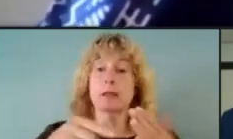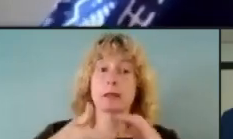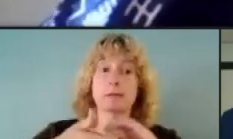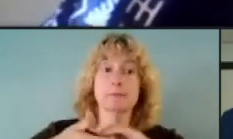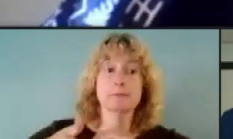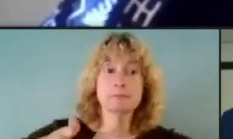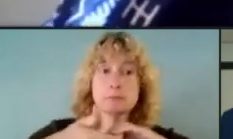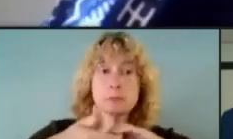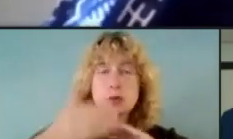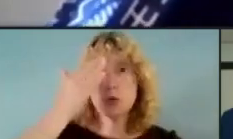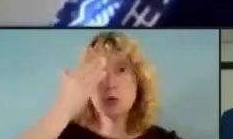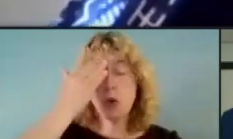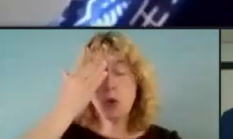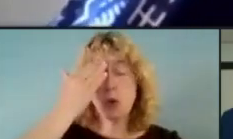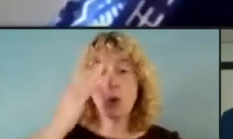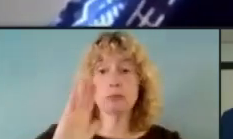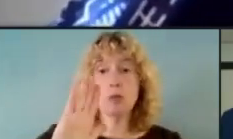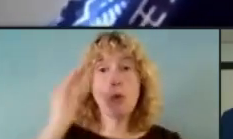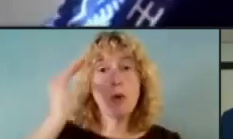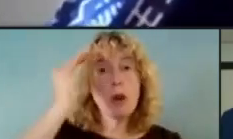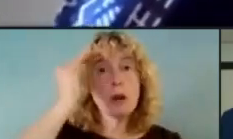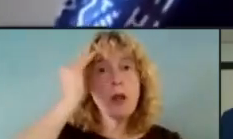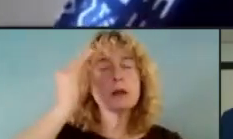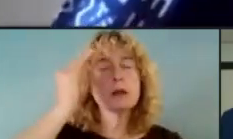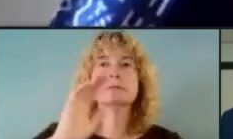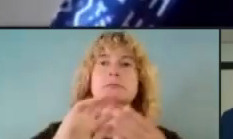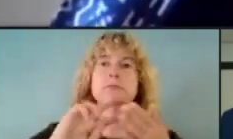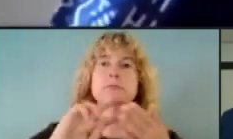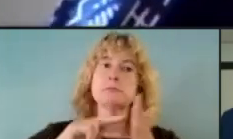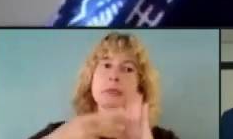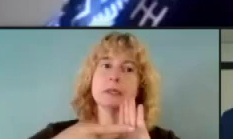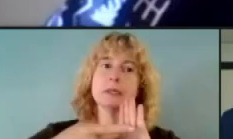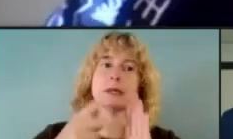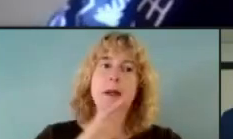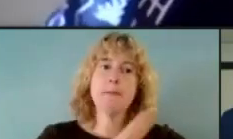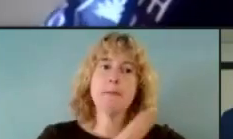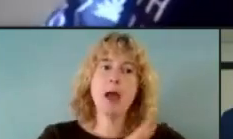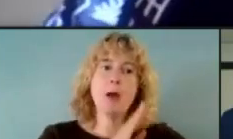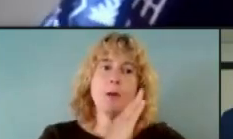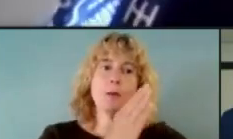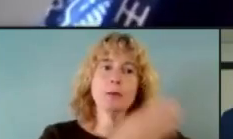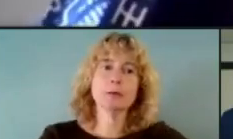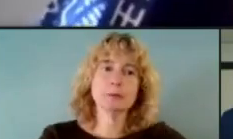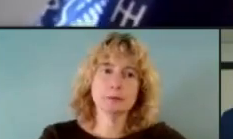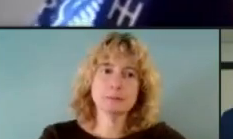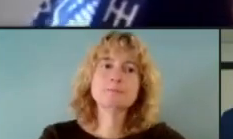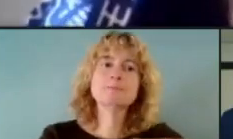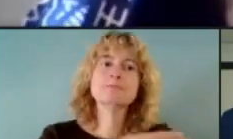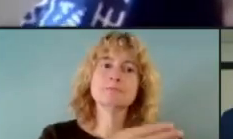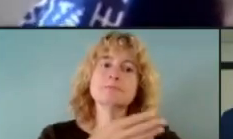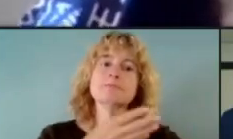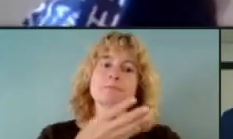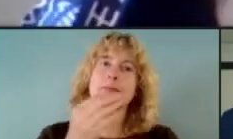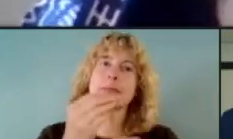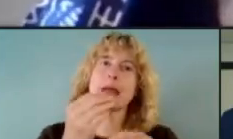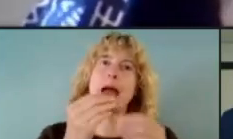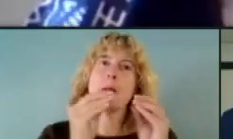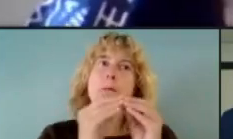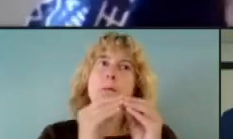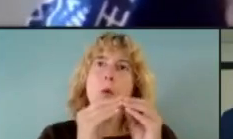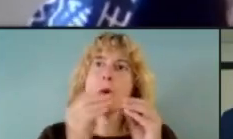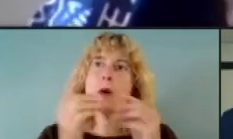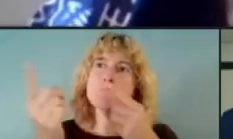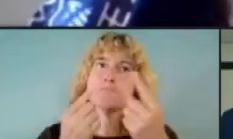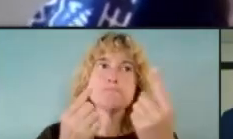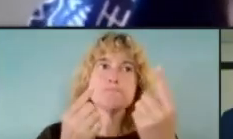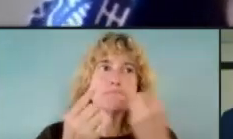to you some more voices and experts, particularly from community health, that have been here all the time in the trenches to move our